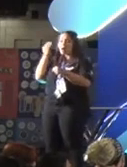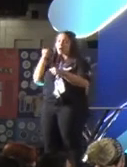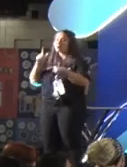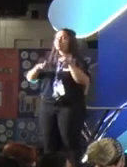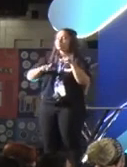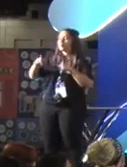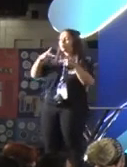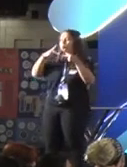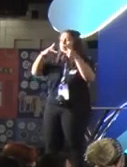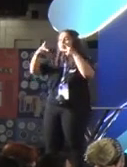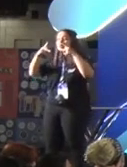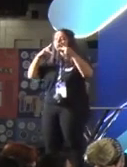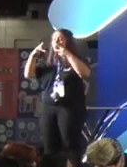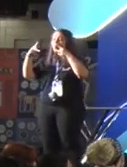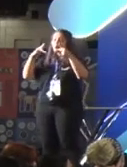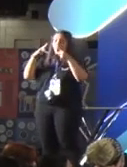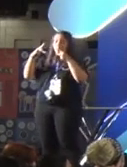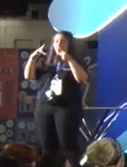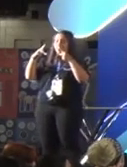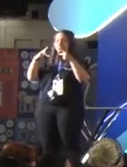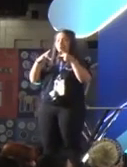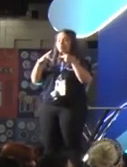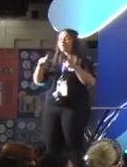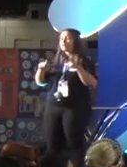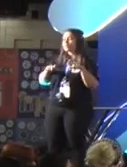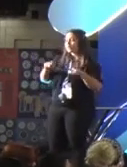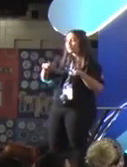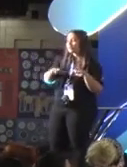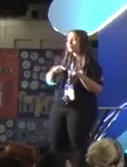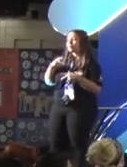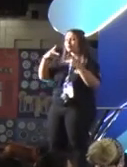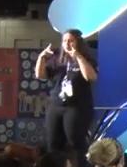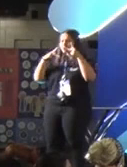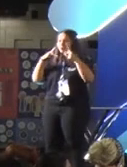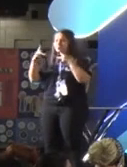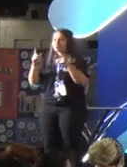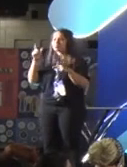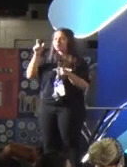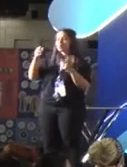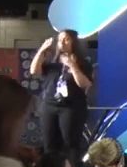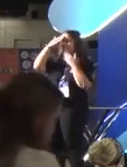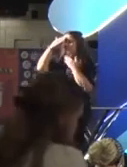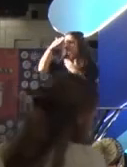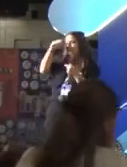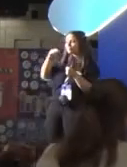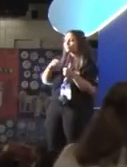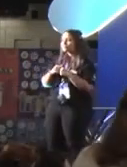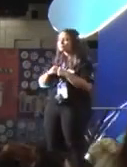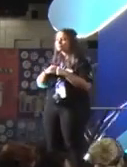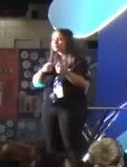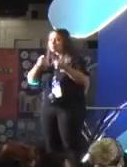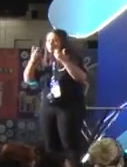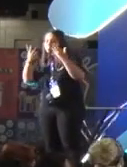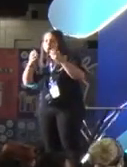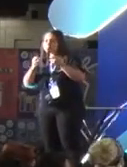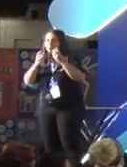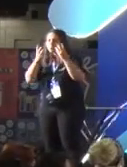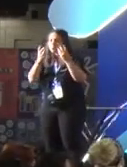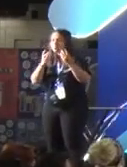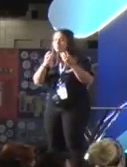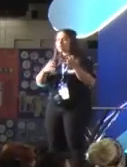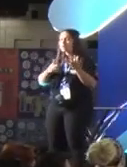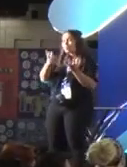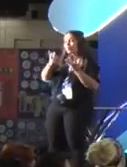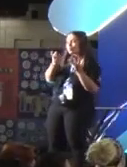psychology of people who believe in conspiracy theories, because I was trying to understand myself. So I asked her, what can we